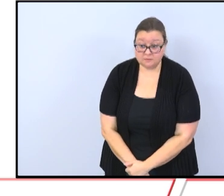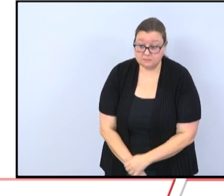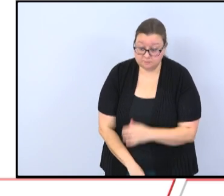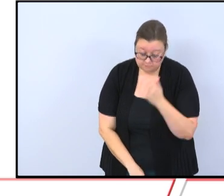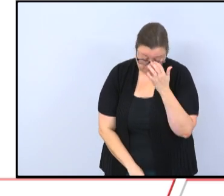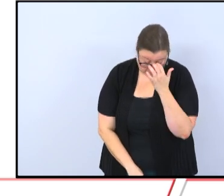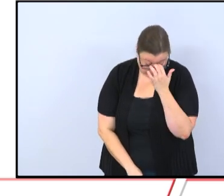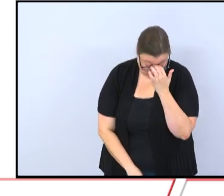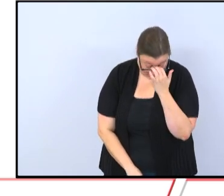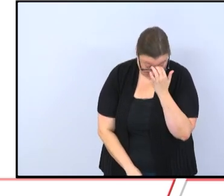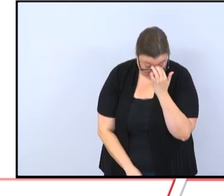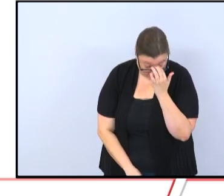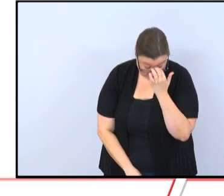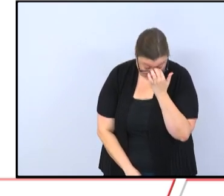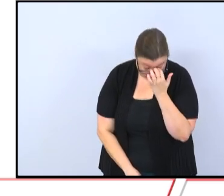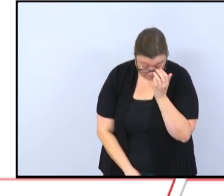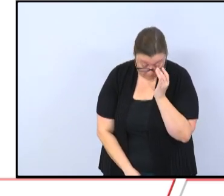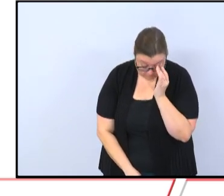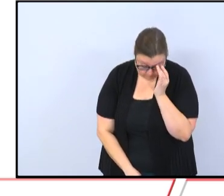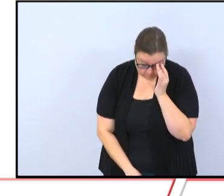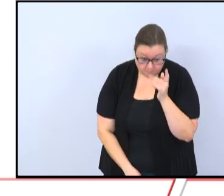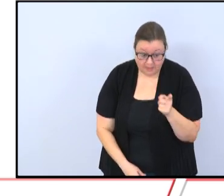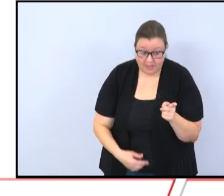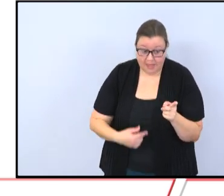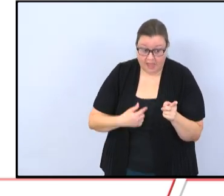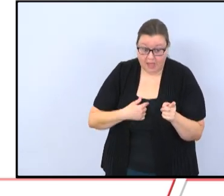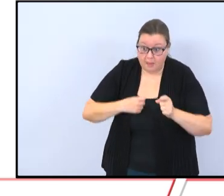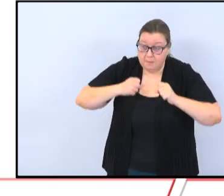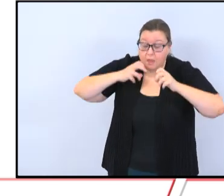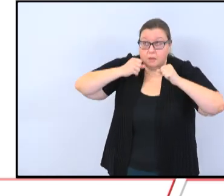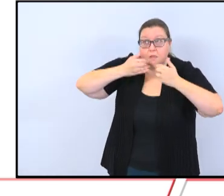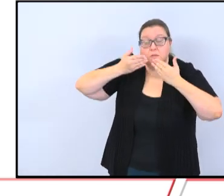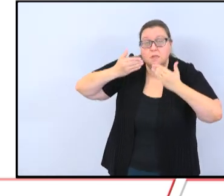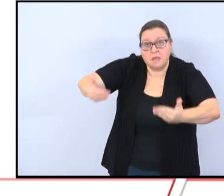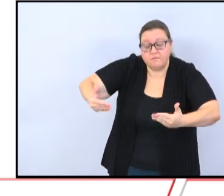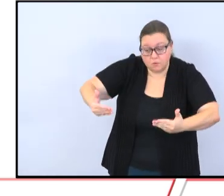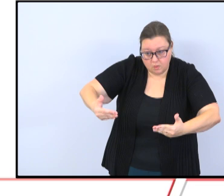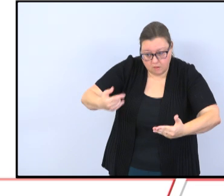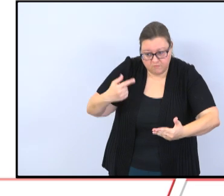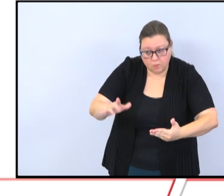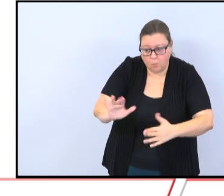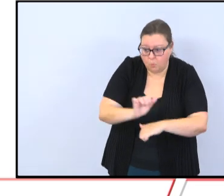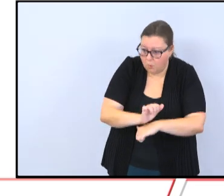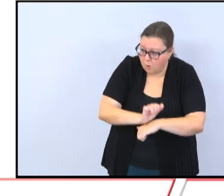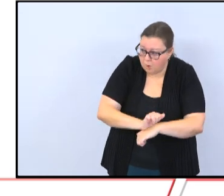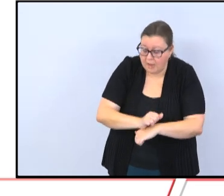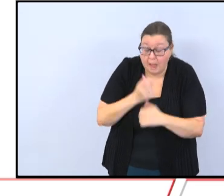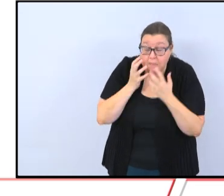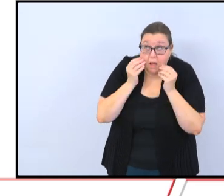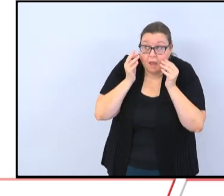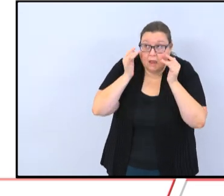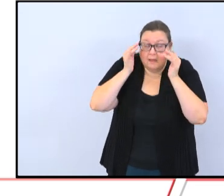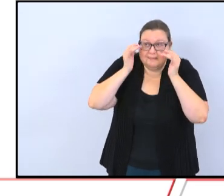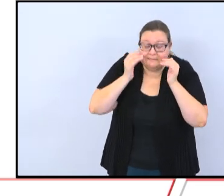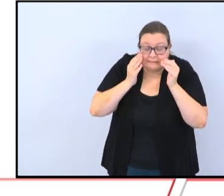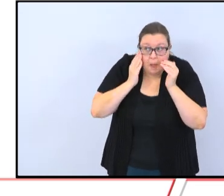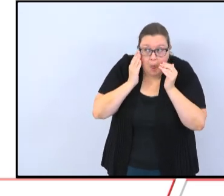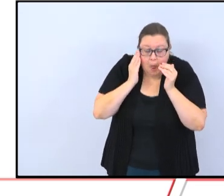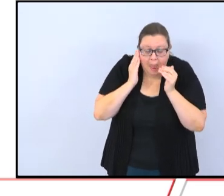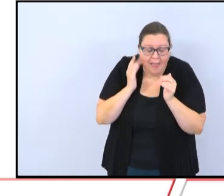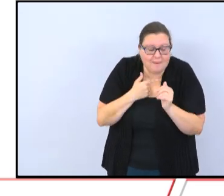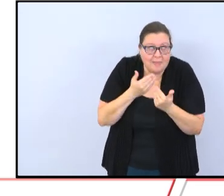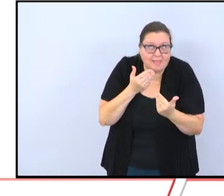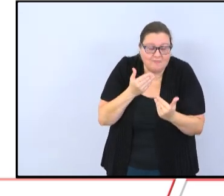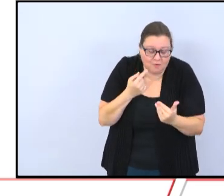I am up here and just so incredibly thankful for the work. I'm like tearing up because I'm just so